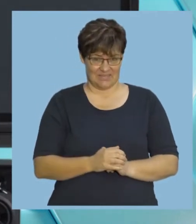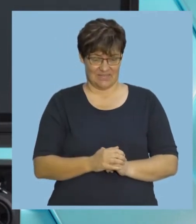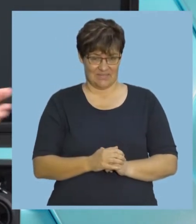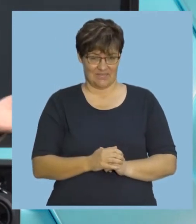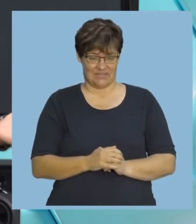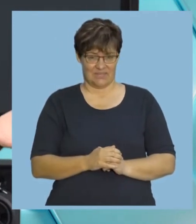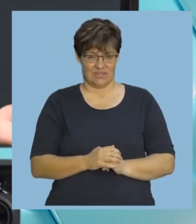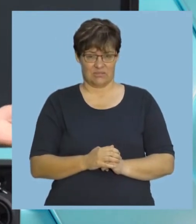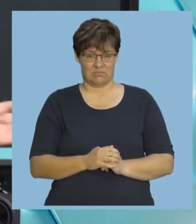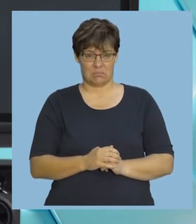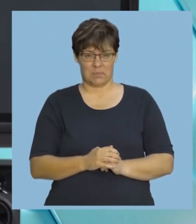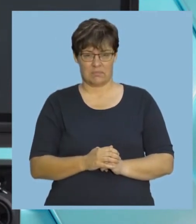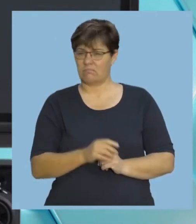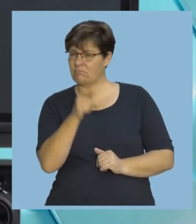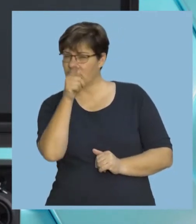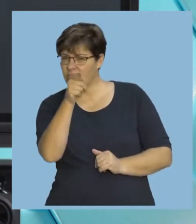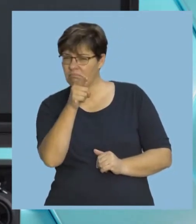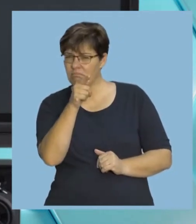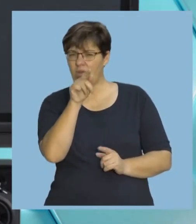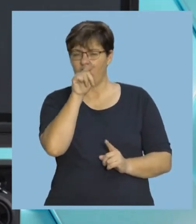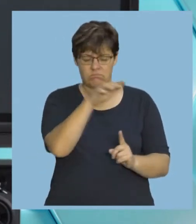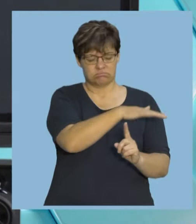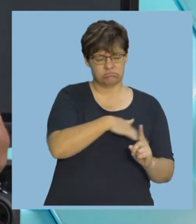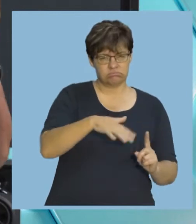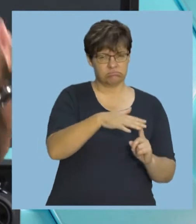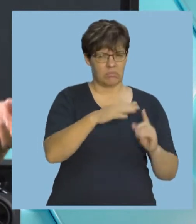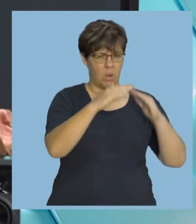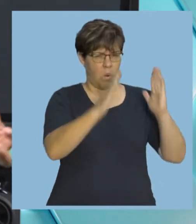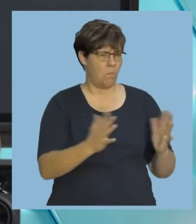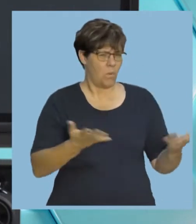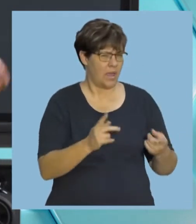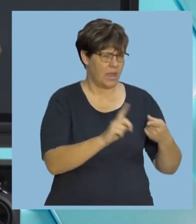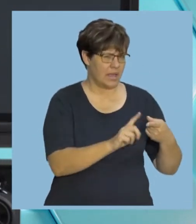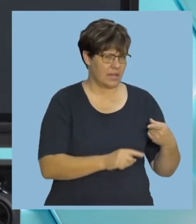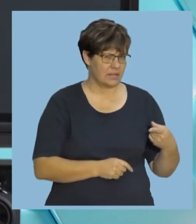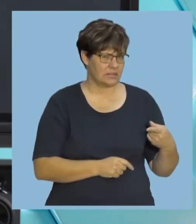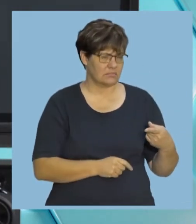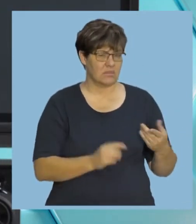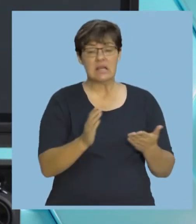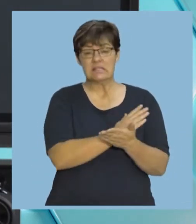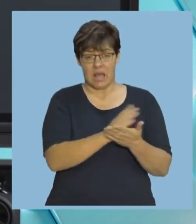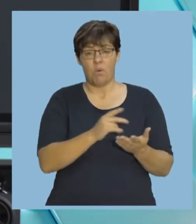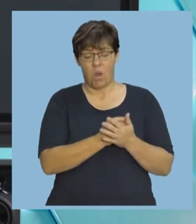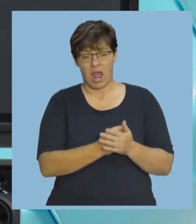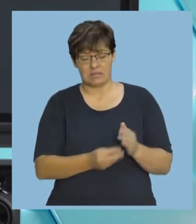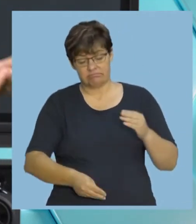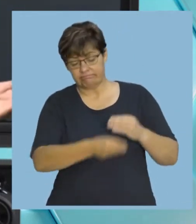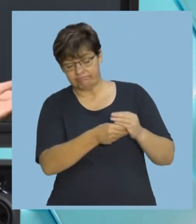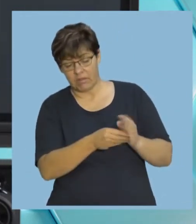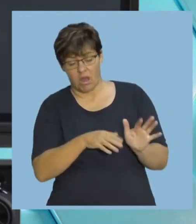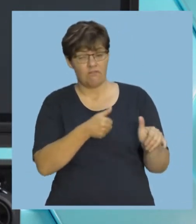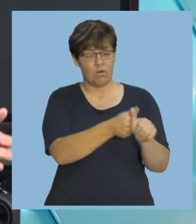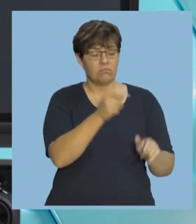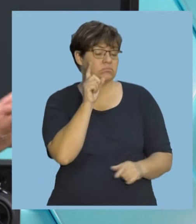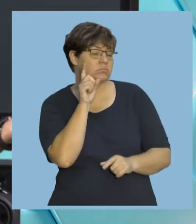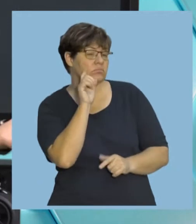they study where you live. Some company will put a device in your car and check how